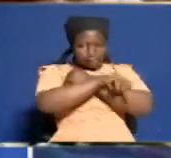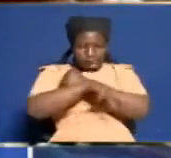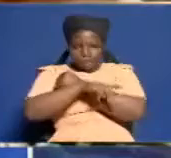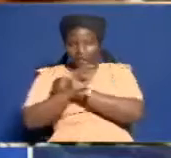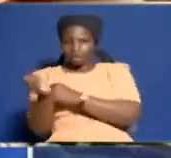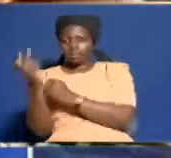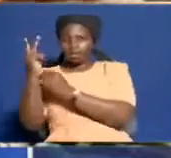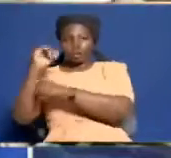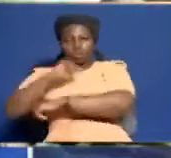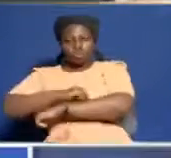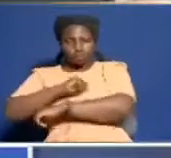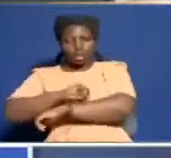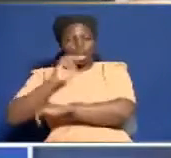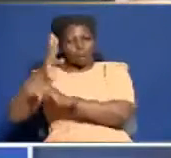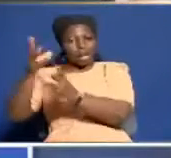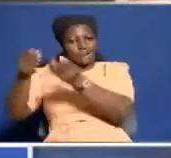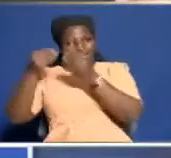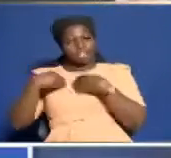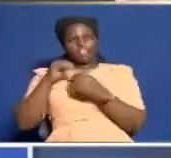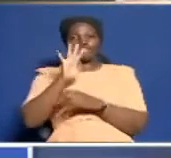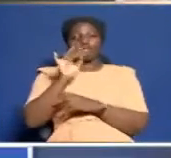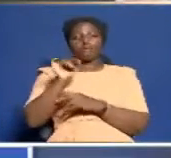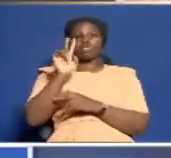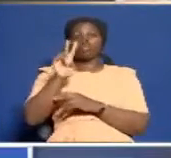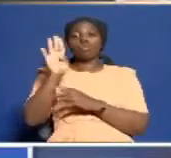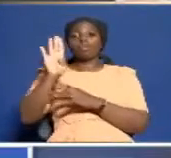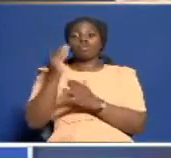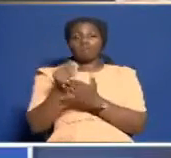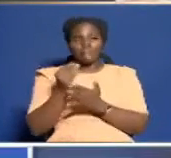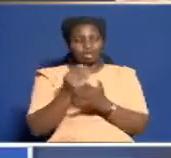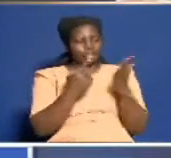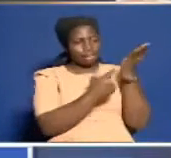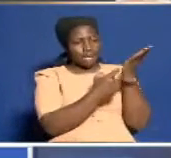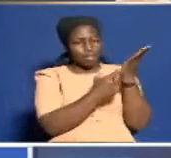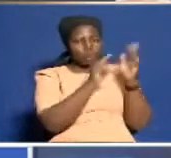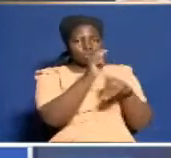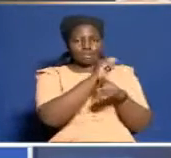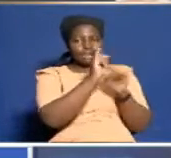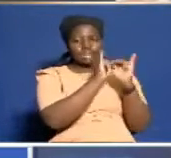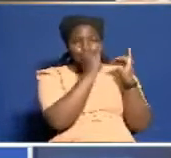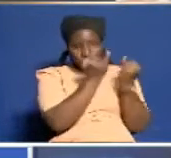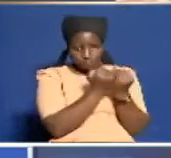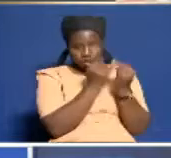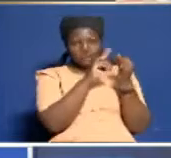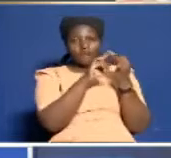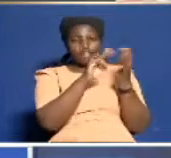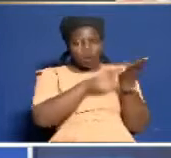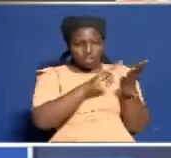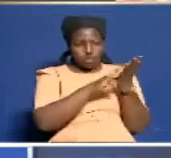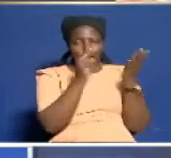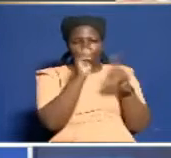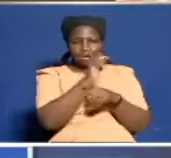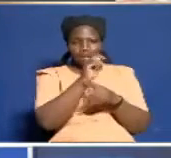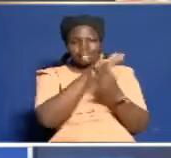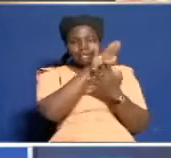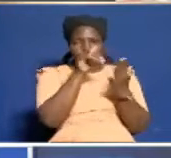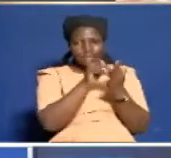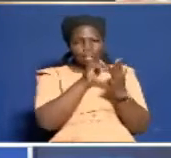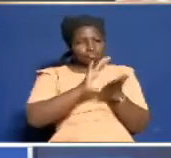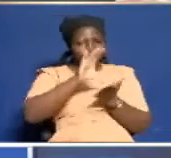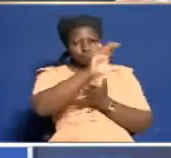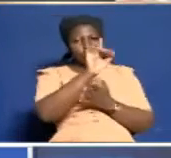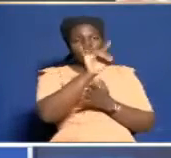secondary schools will receive 4.2 billion shillings, while technical training institutes and vocational training centers will get